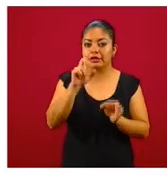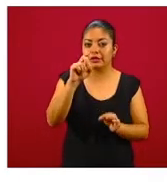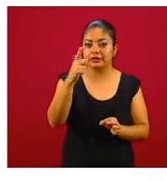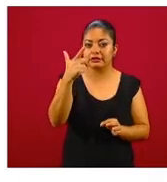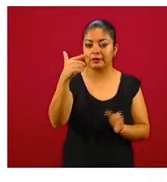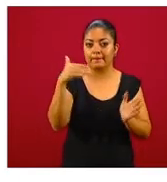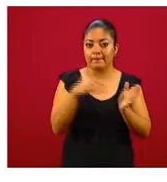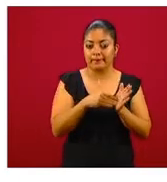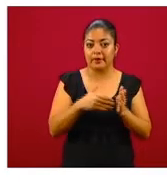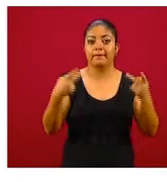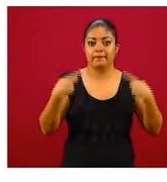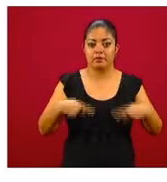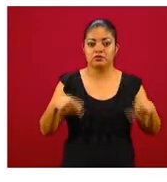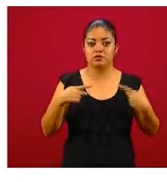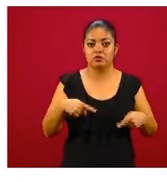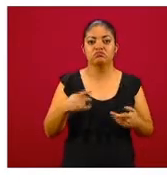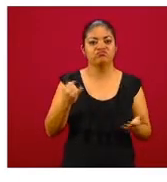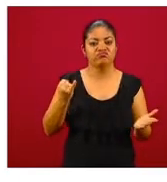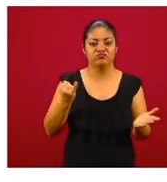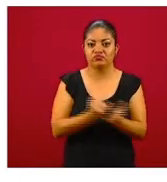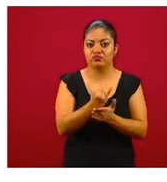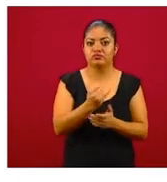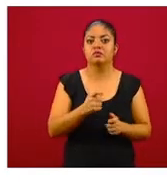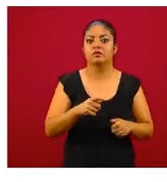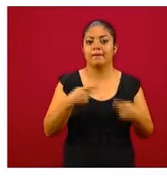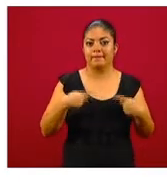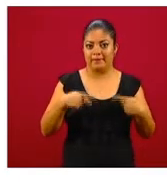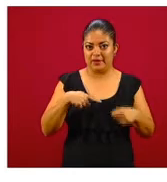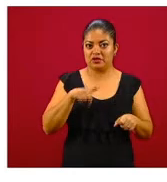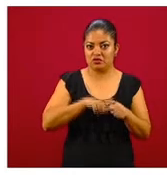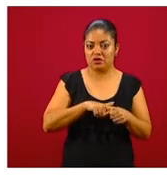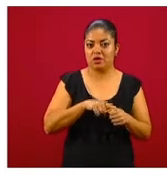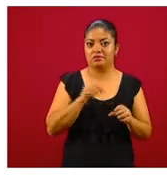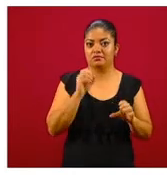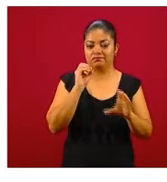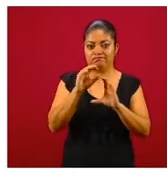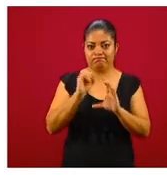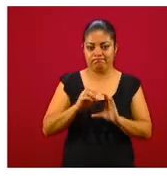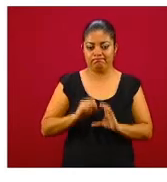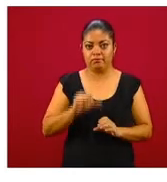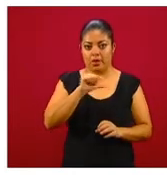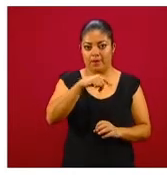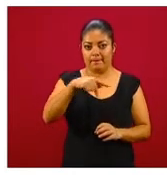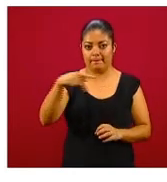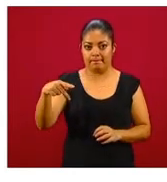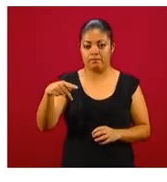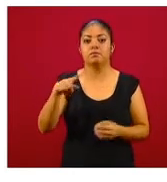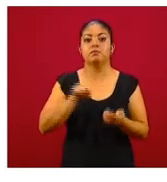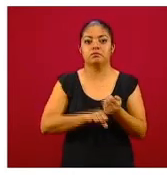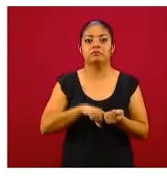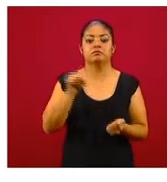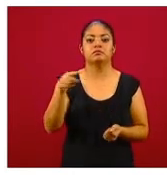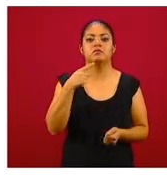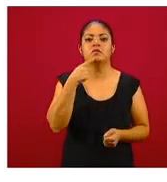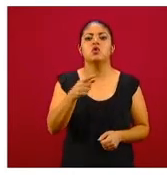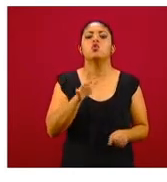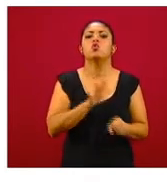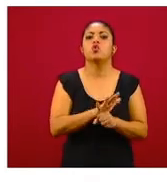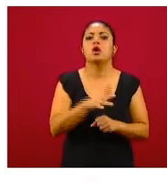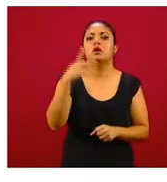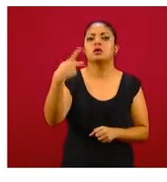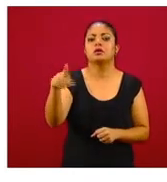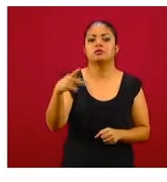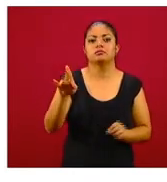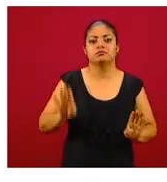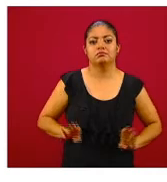37,000 personas que And han about decidido 37,000 otorgar sus people have datos decided to personales a enter their través de esta personal aplicación information y into que this nos han dicho application. cuáles son And sus they have